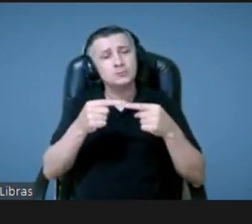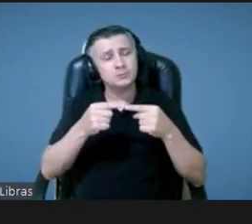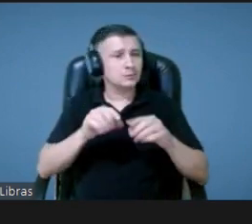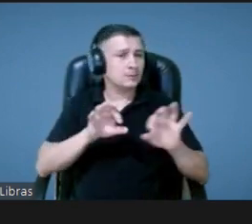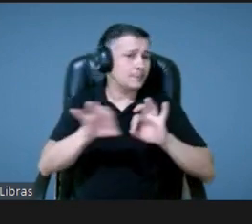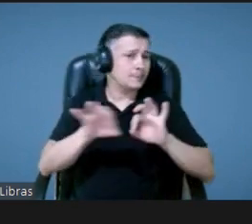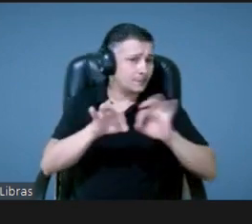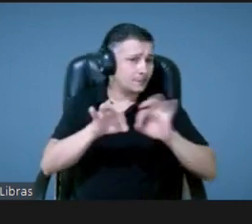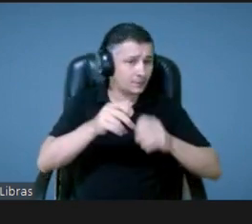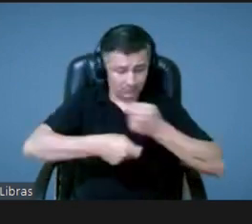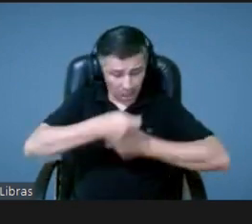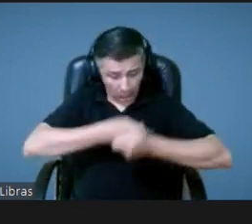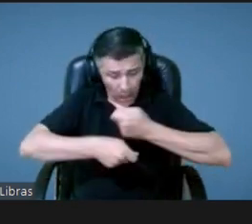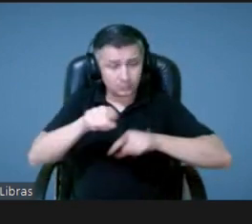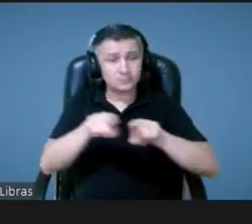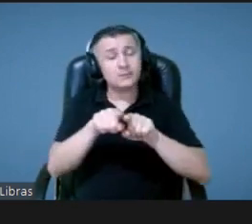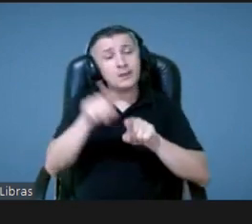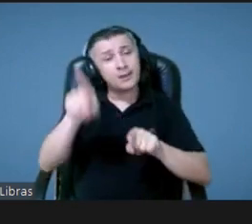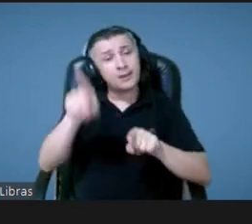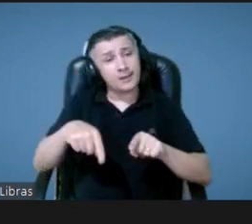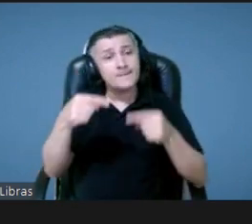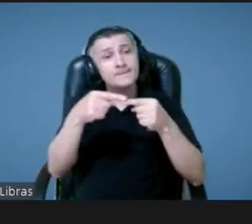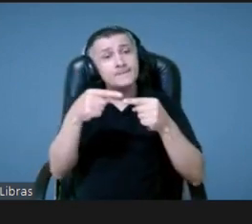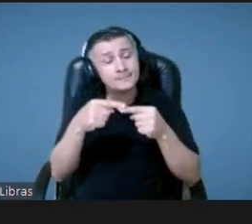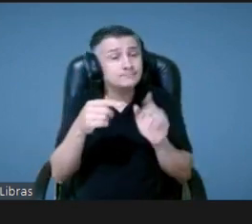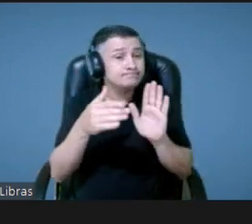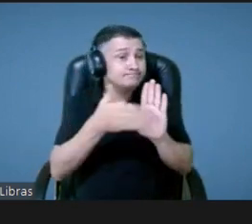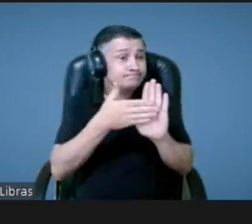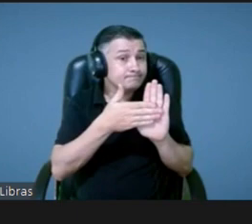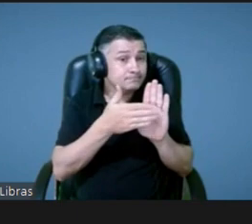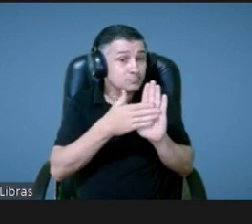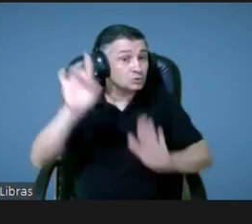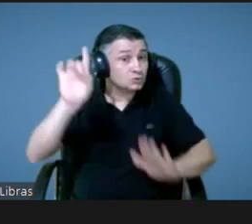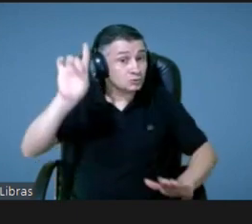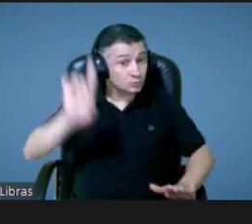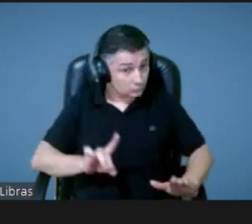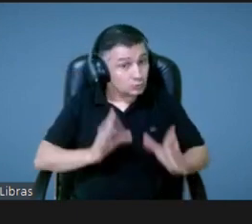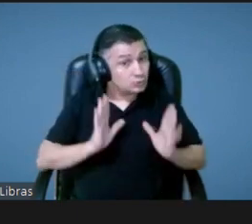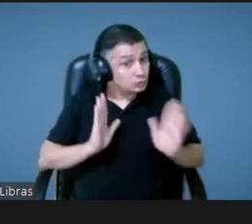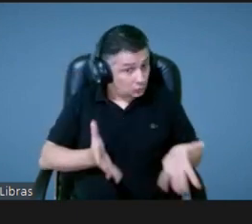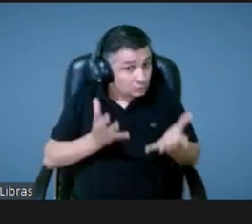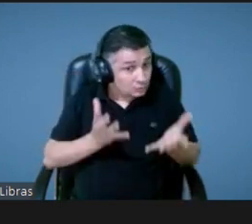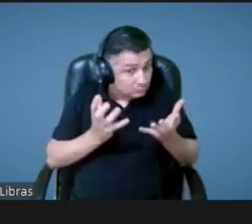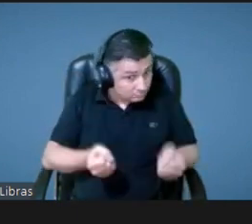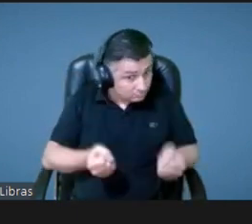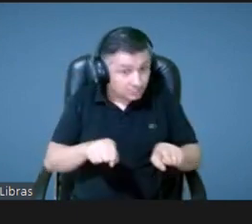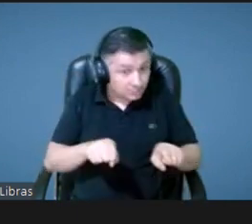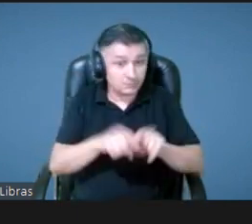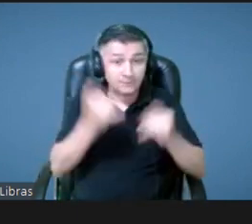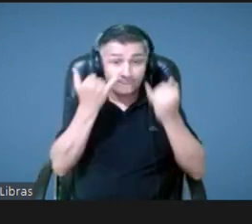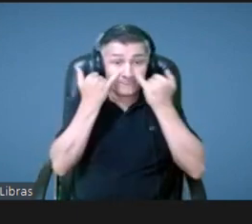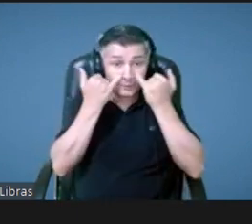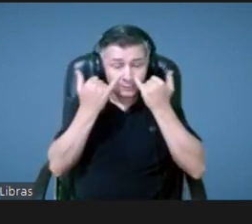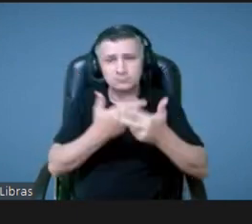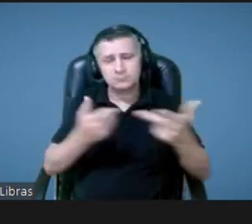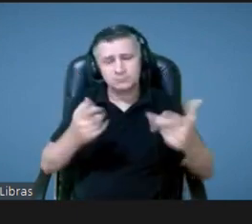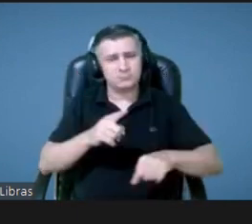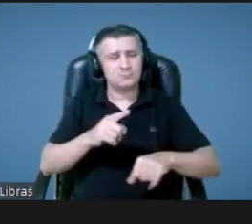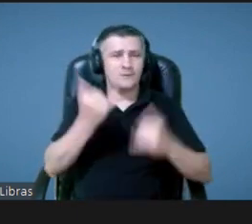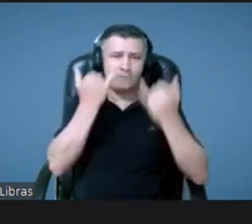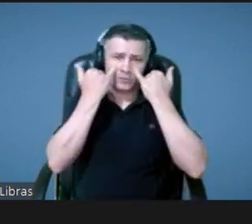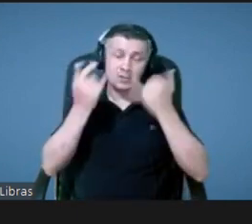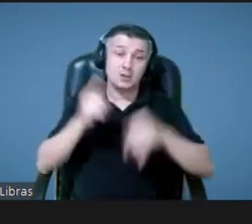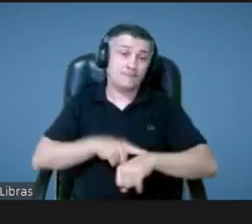presentation relating to the company's business projections are based on the company's assumptions and